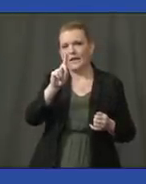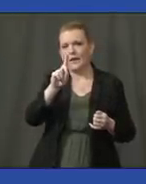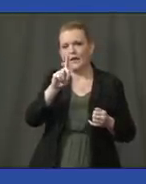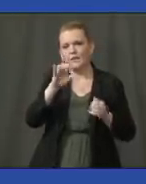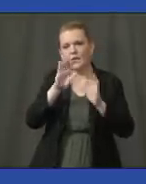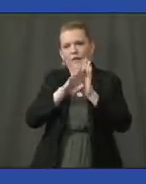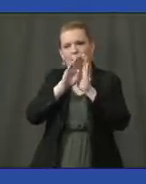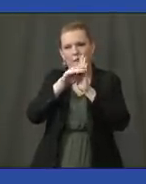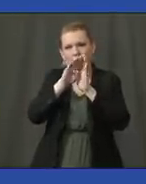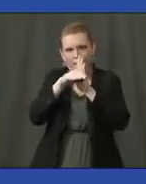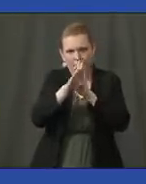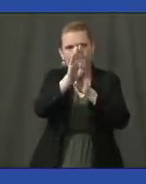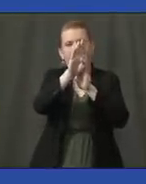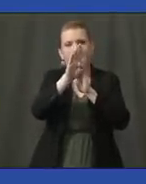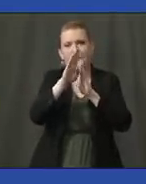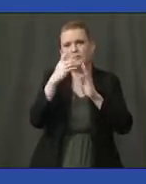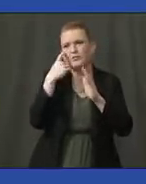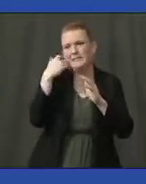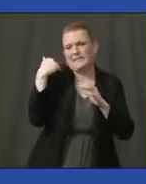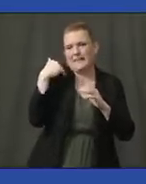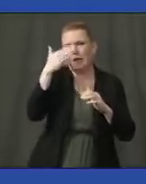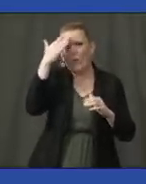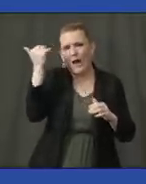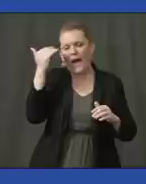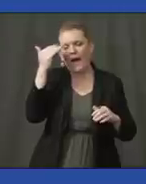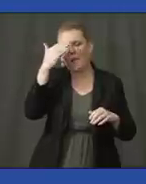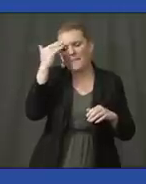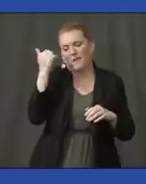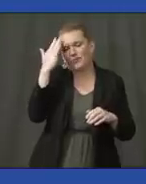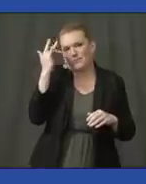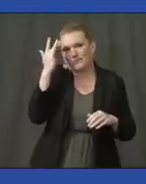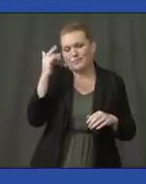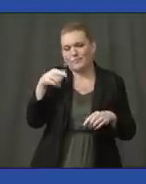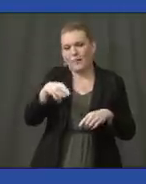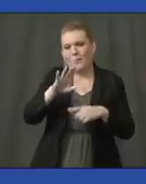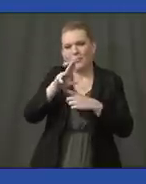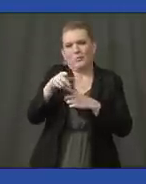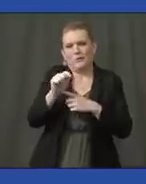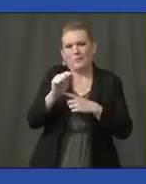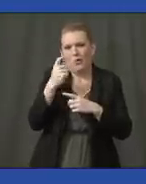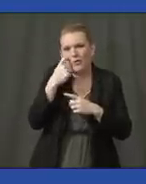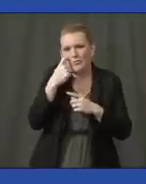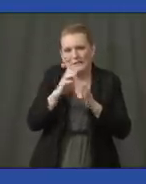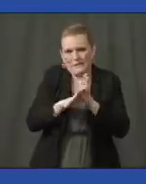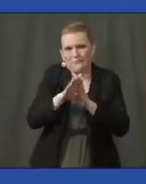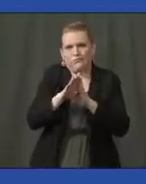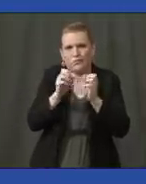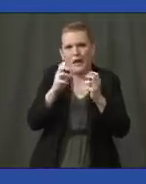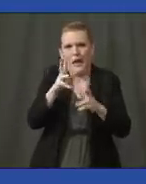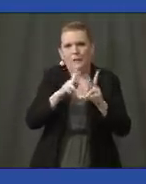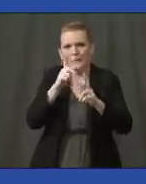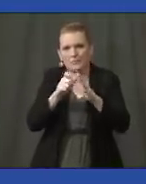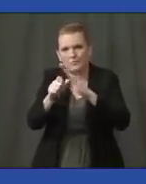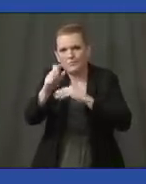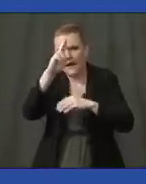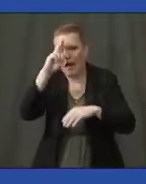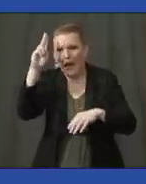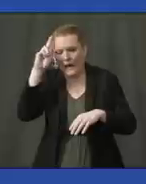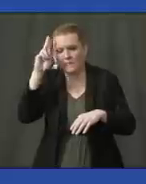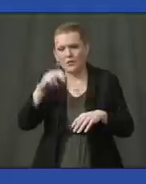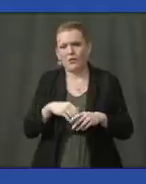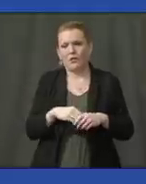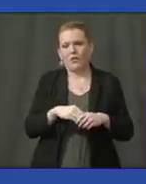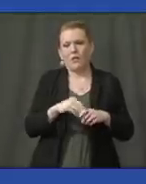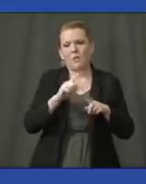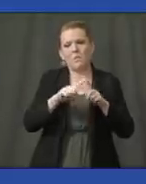has a big surge in infections and hospitalizations. Overall, you can see the line Fairfield County, which is